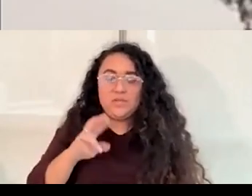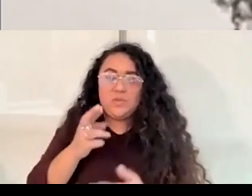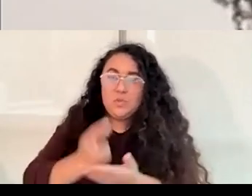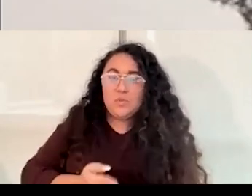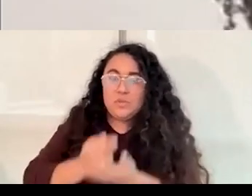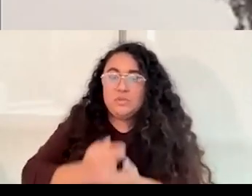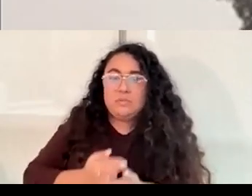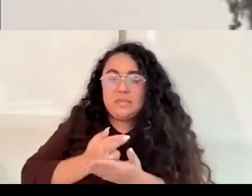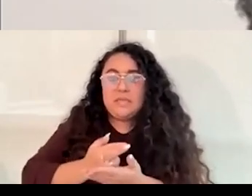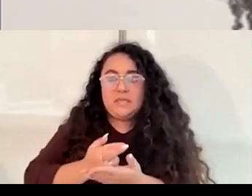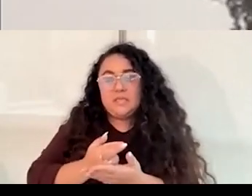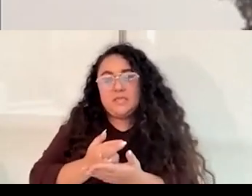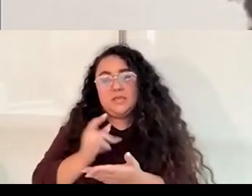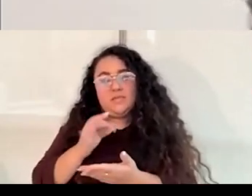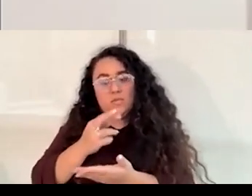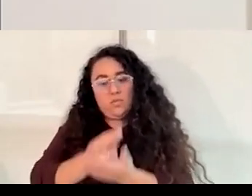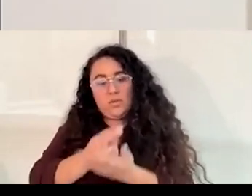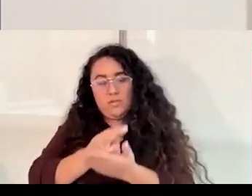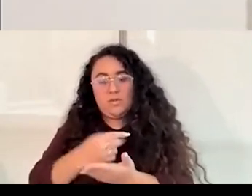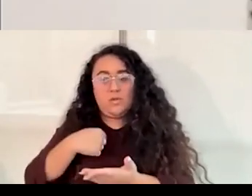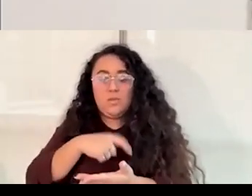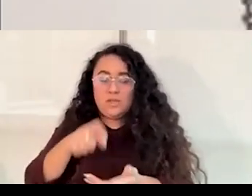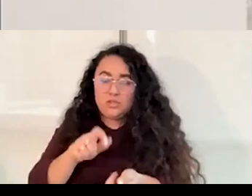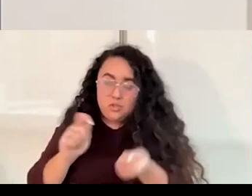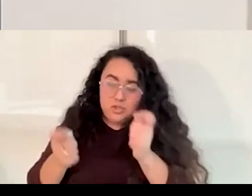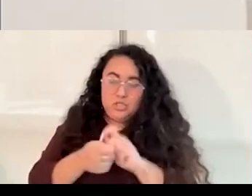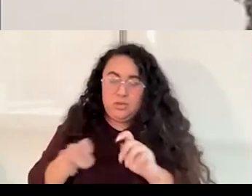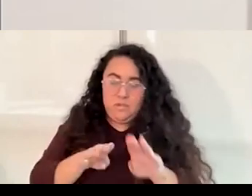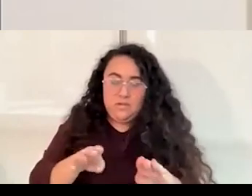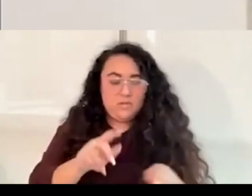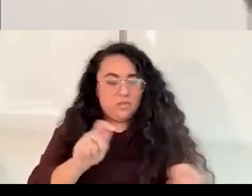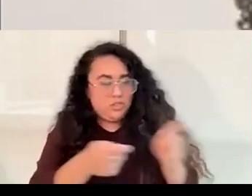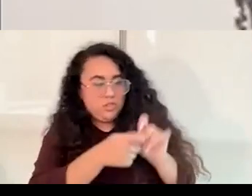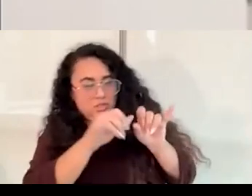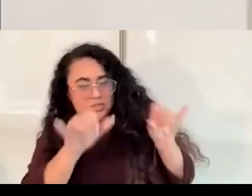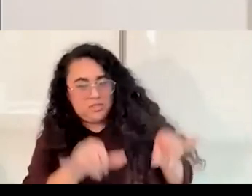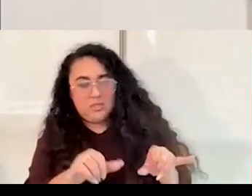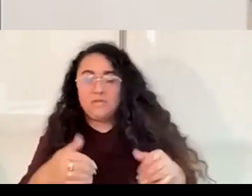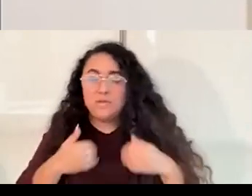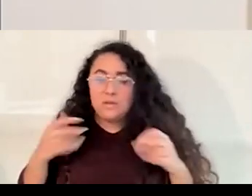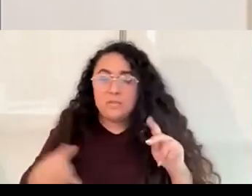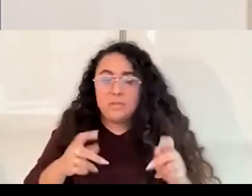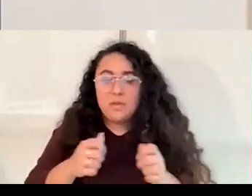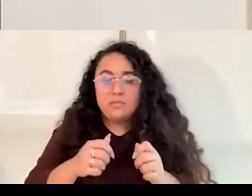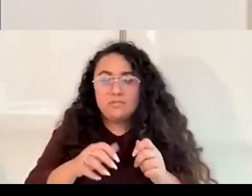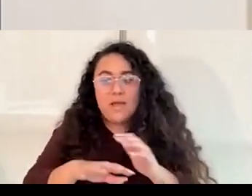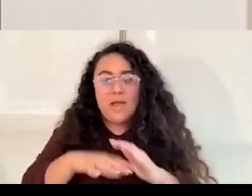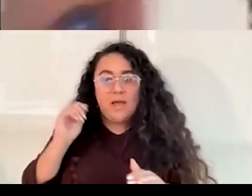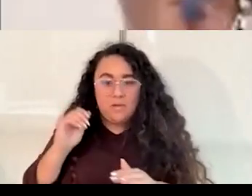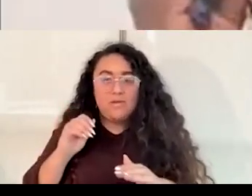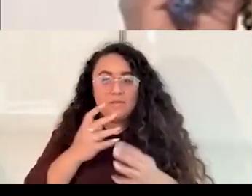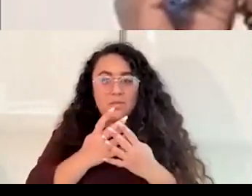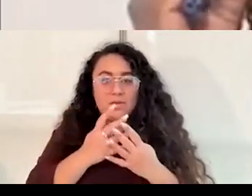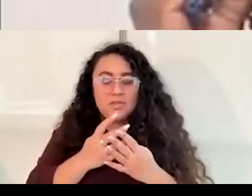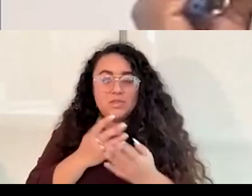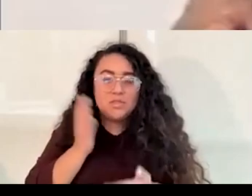in nature. If what we're going to do is shift behavior, keeping young people out of prison, if we're going to keep people from causing harm, there